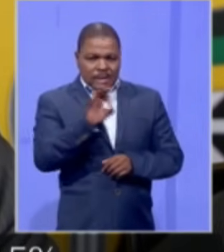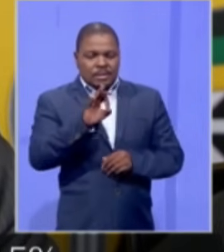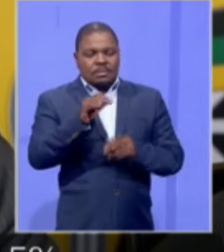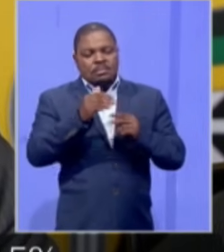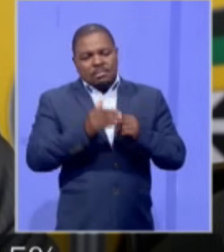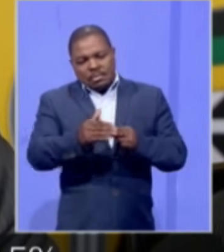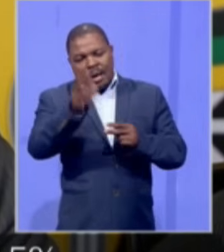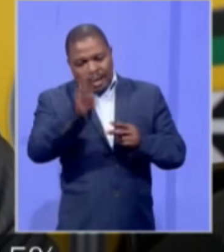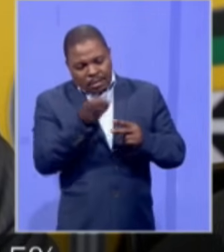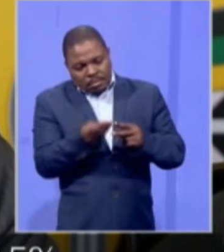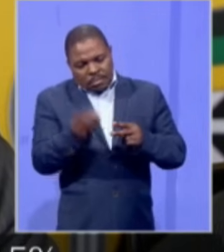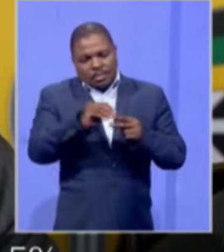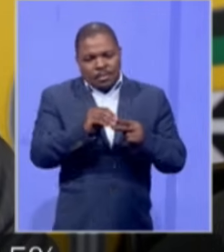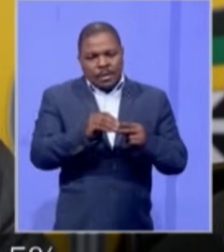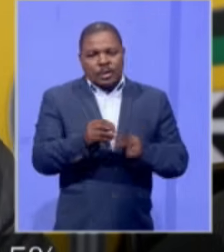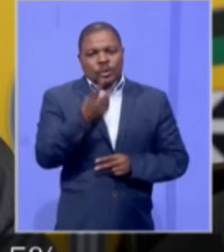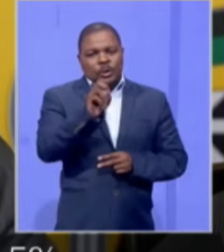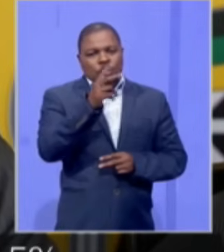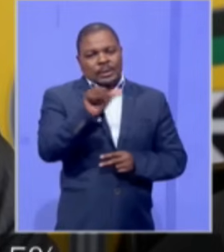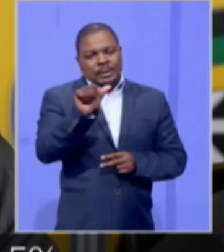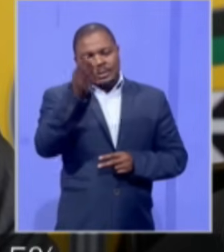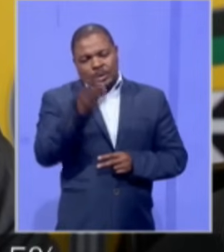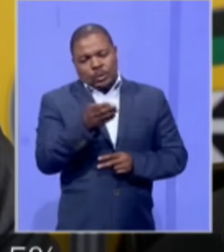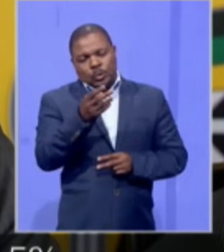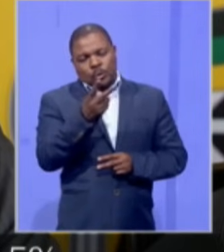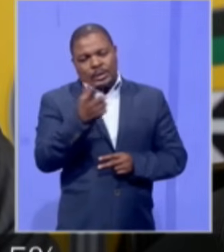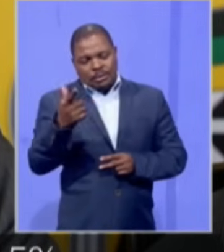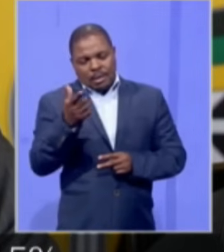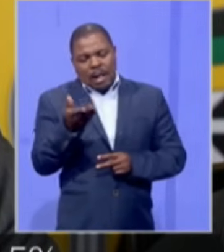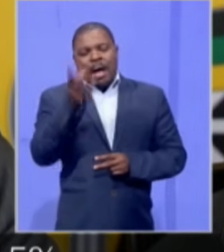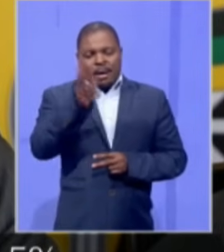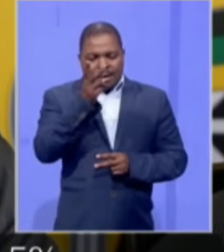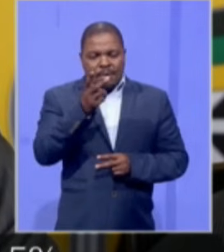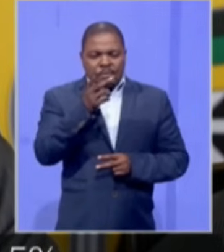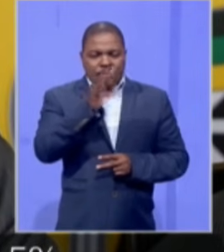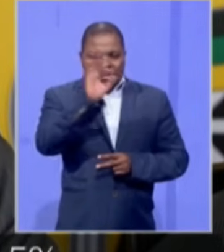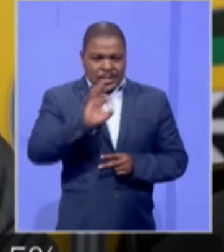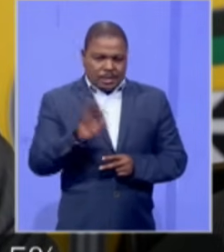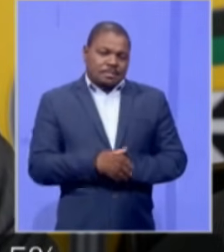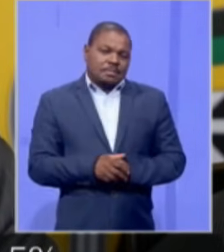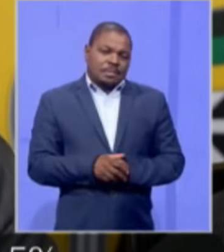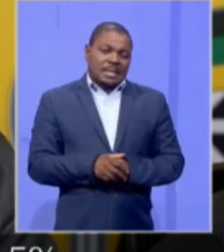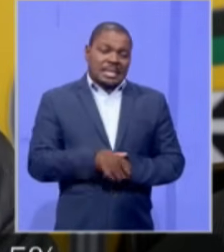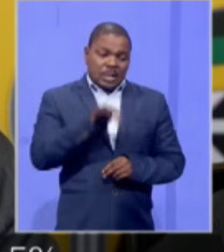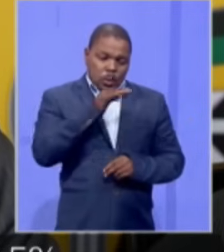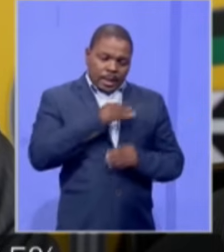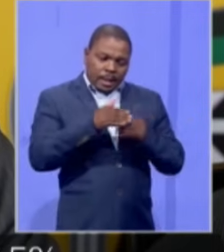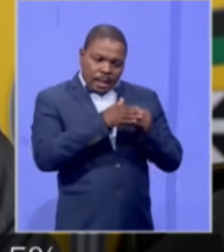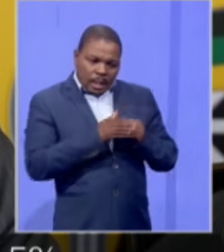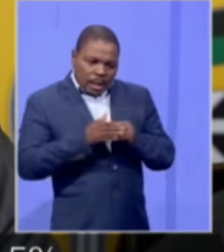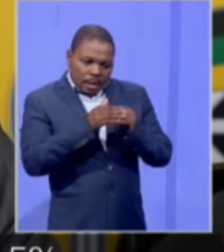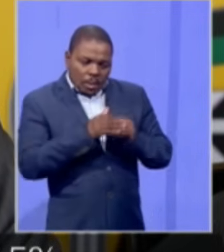in 2026-2027. Is a carefully measured intervention